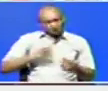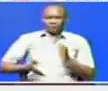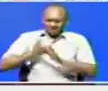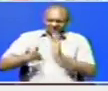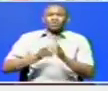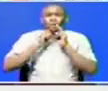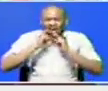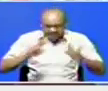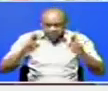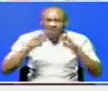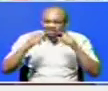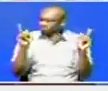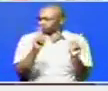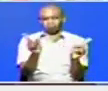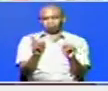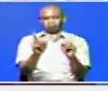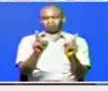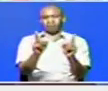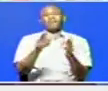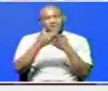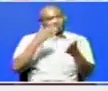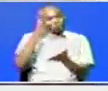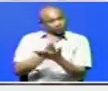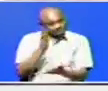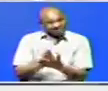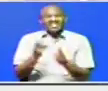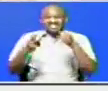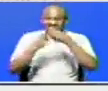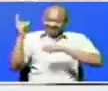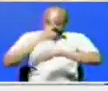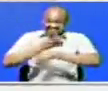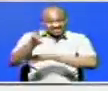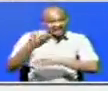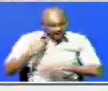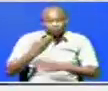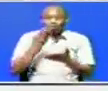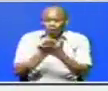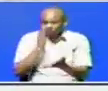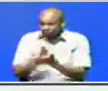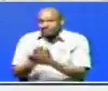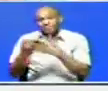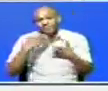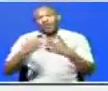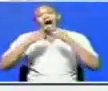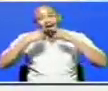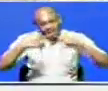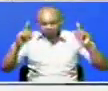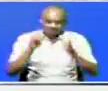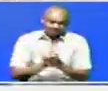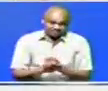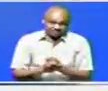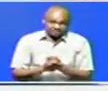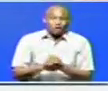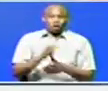results before verification and will utilize the 7 days provided for in the law to verify results before announcing the final tally.